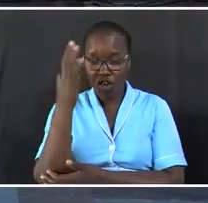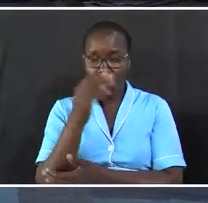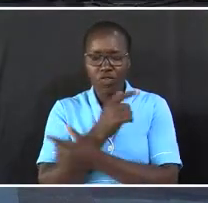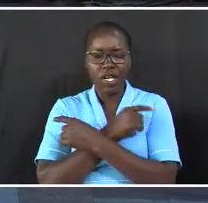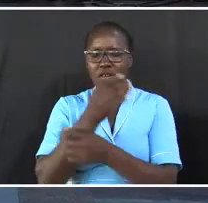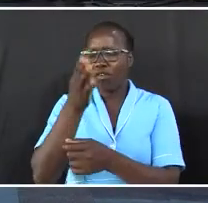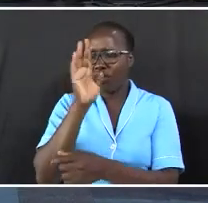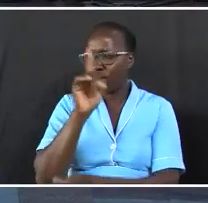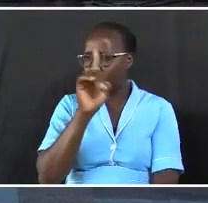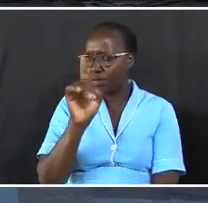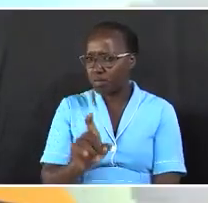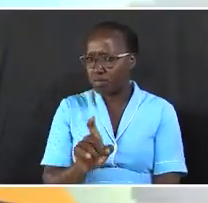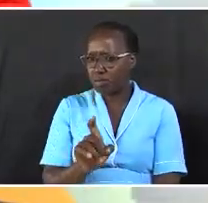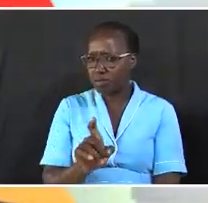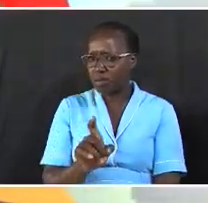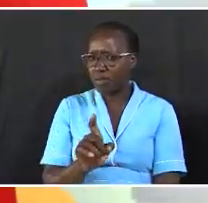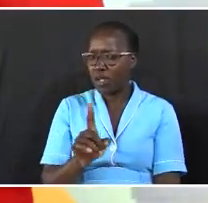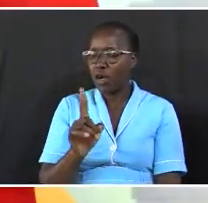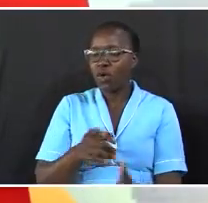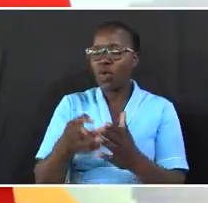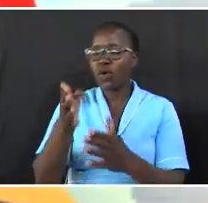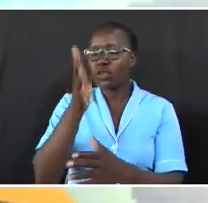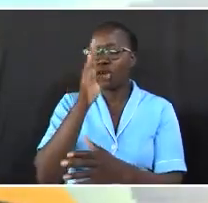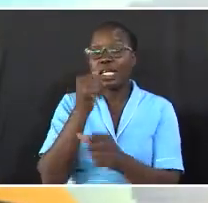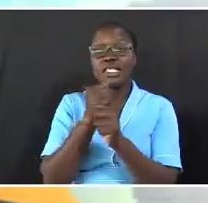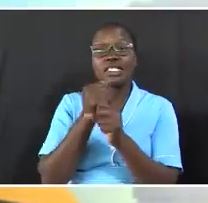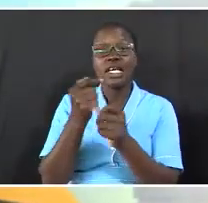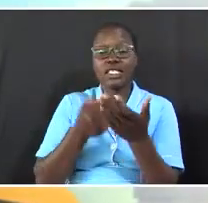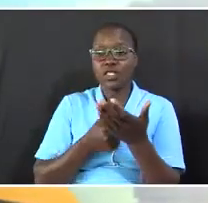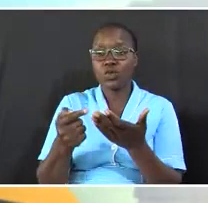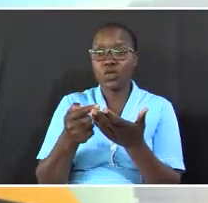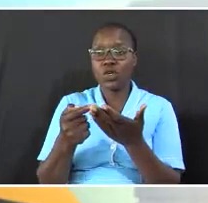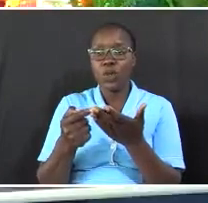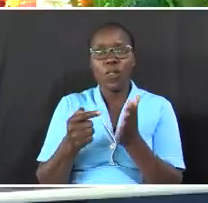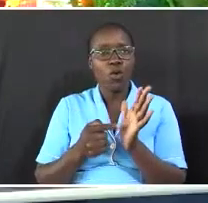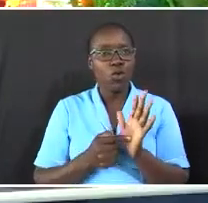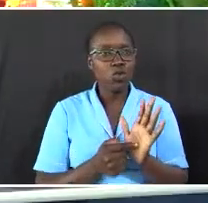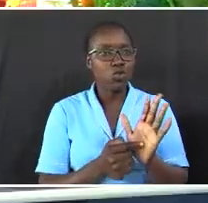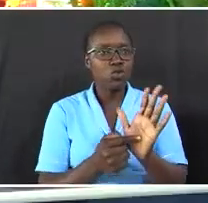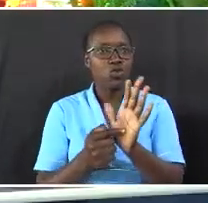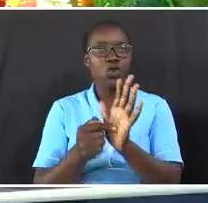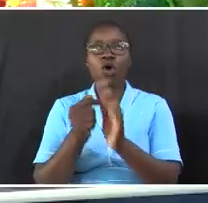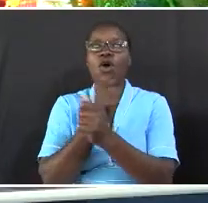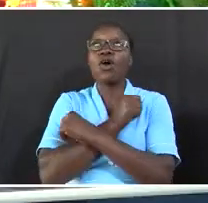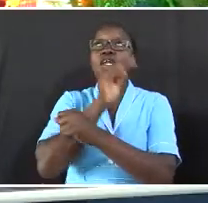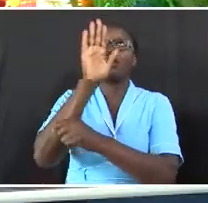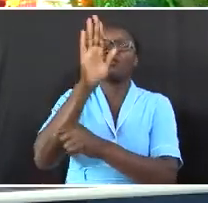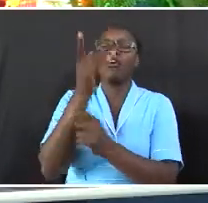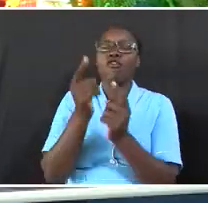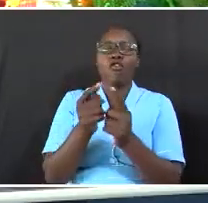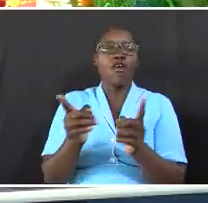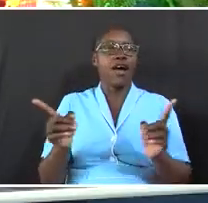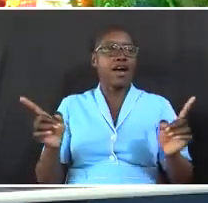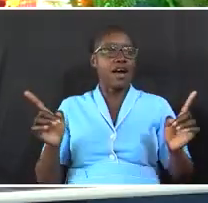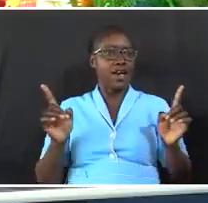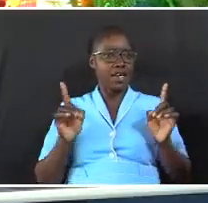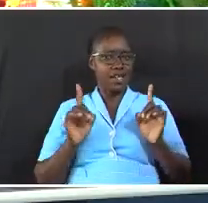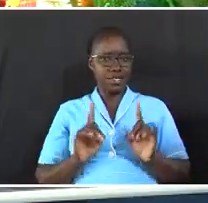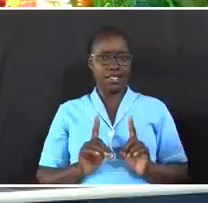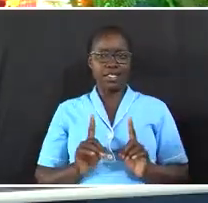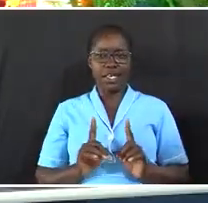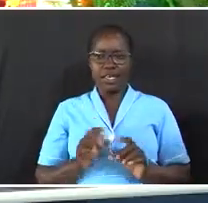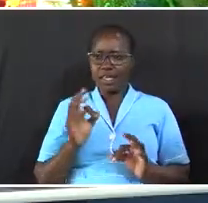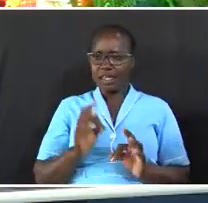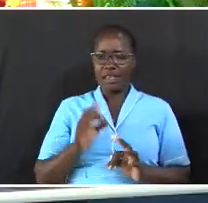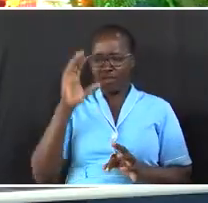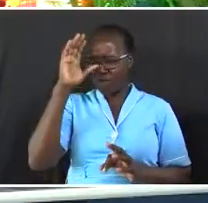God? What God has done this week was to display his love for us. If you